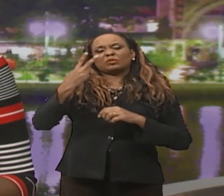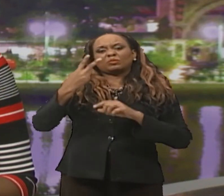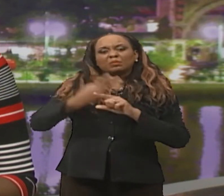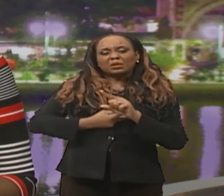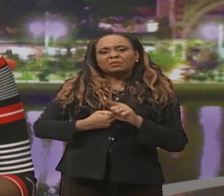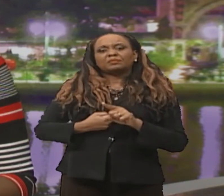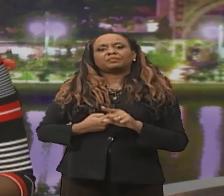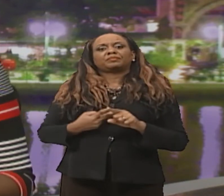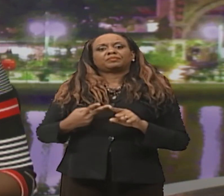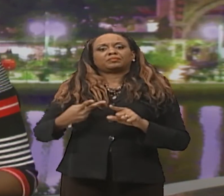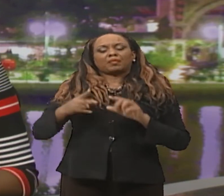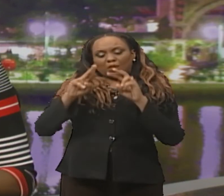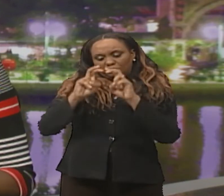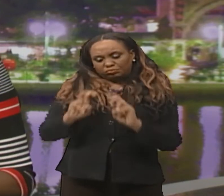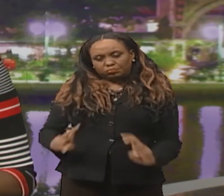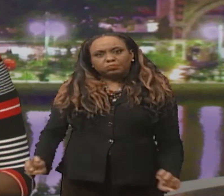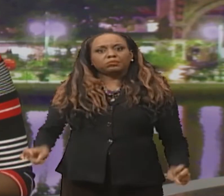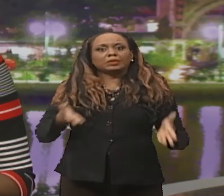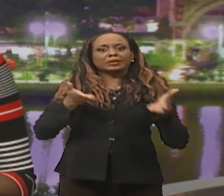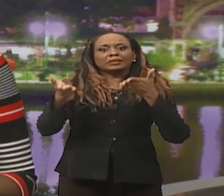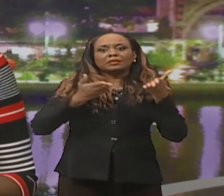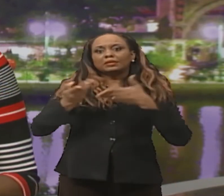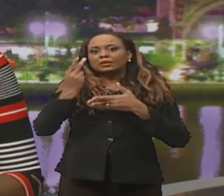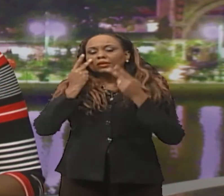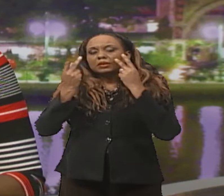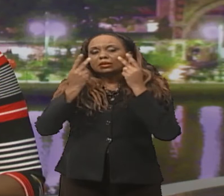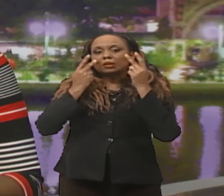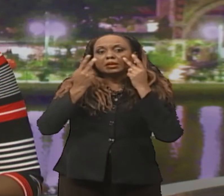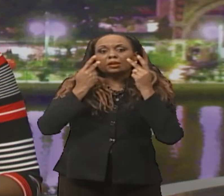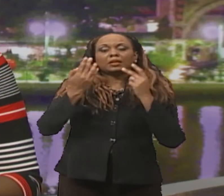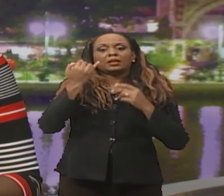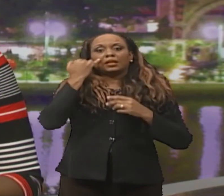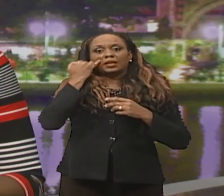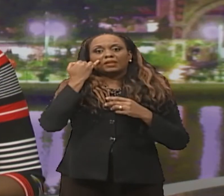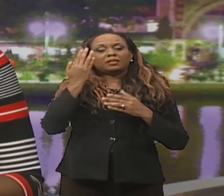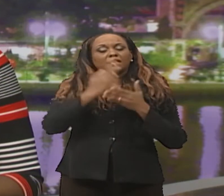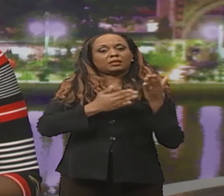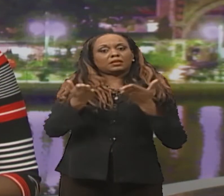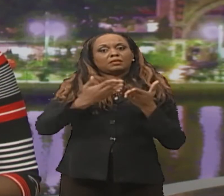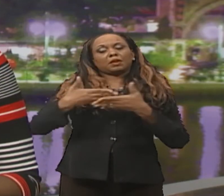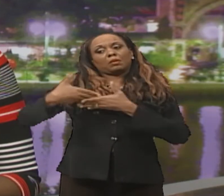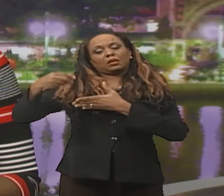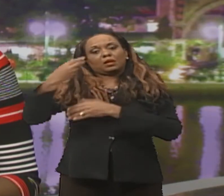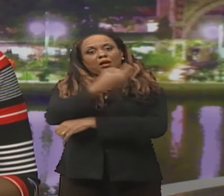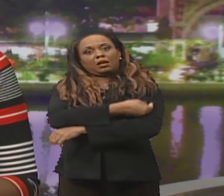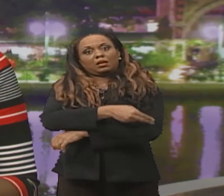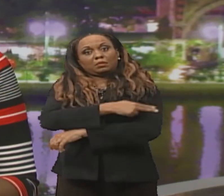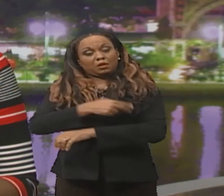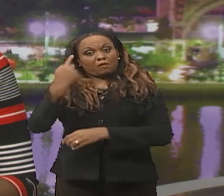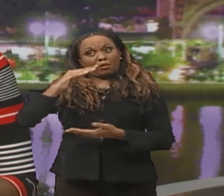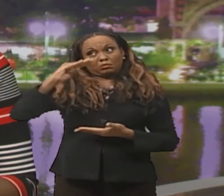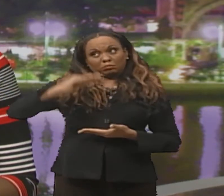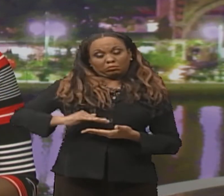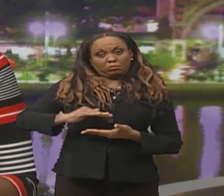the services provided to see if these can be done outside of the hospital at a lesser cost.